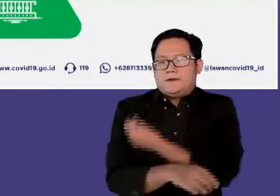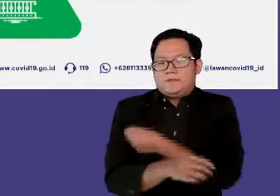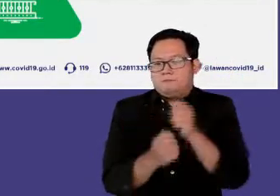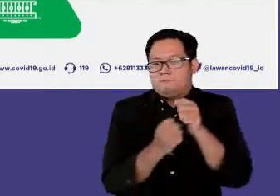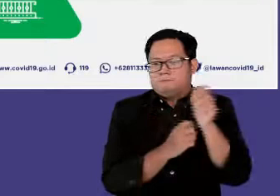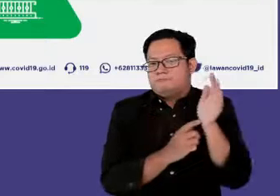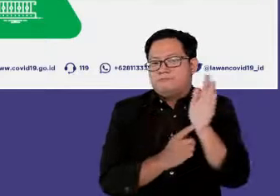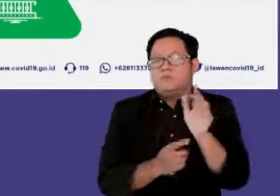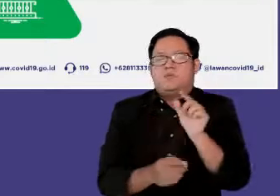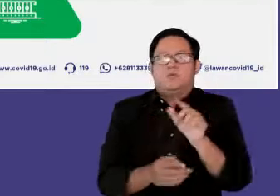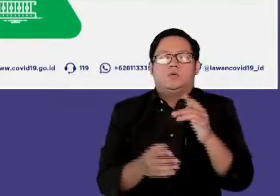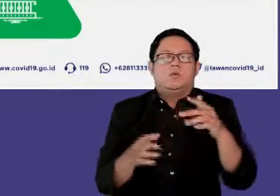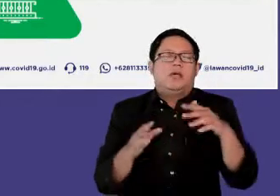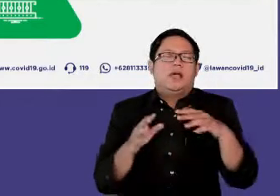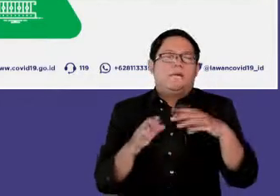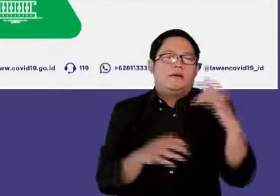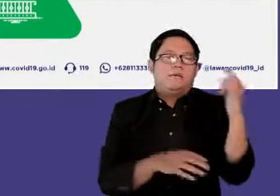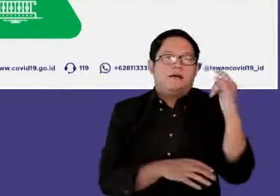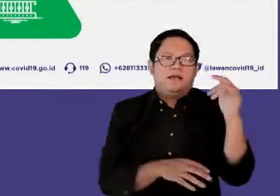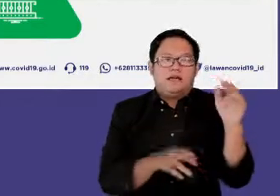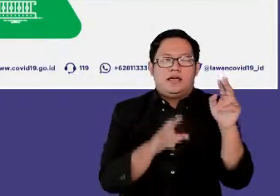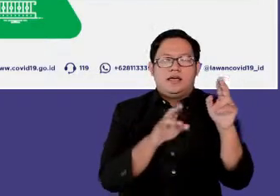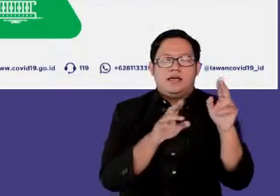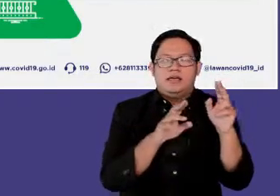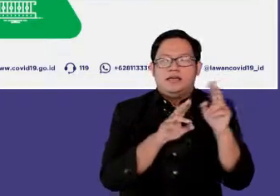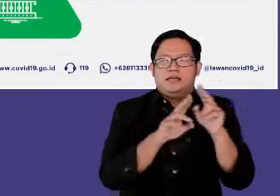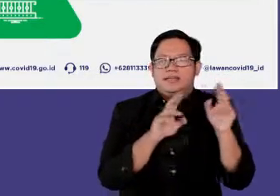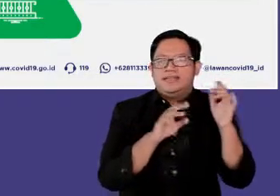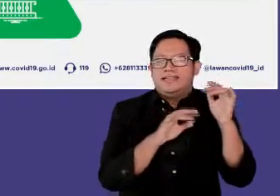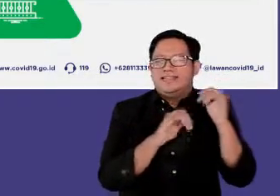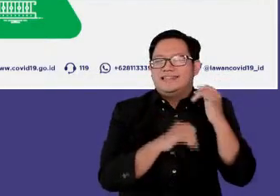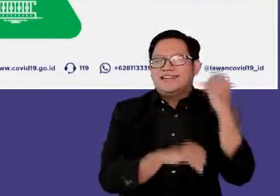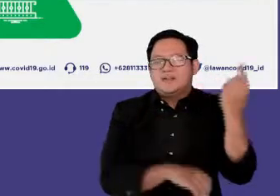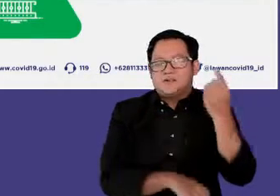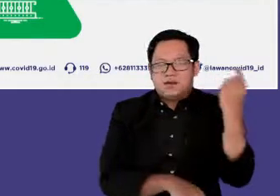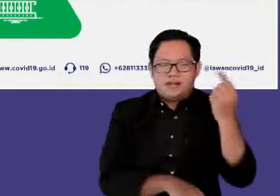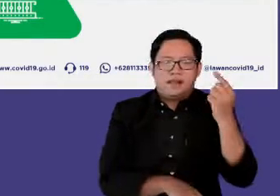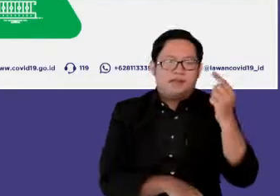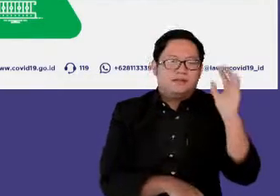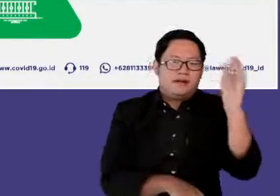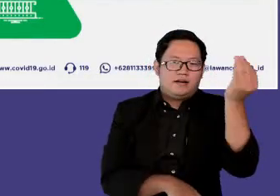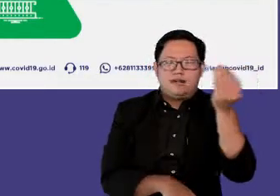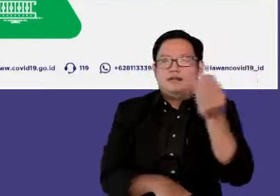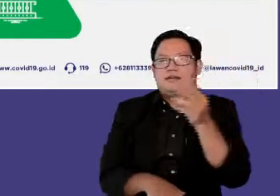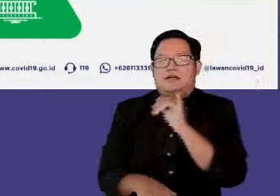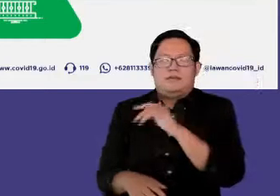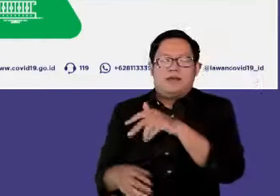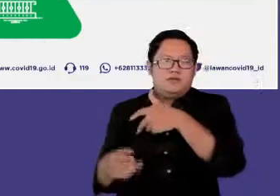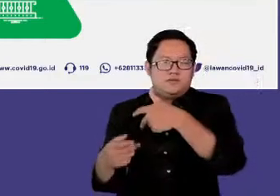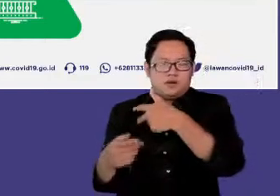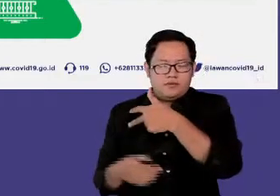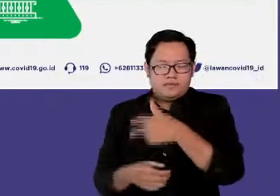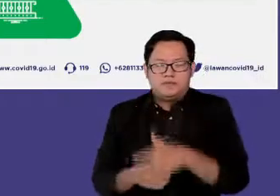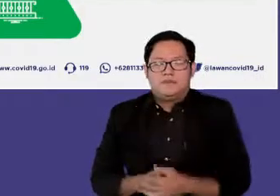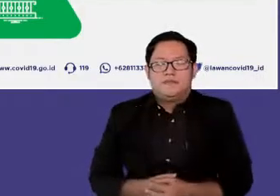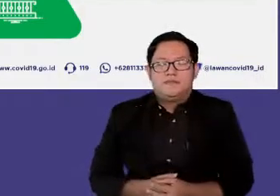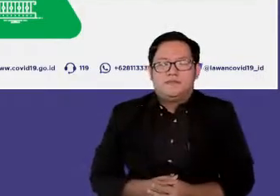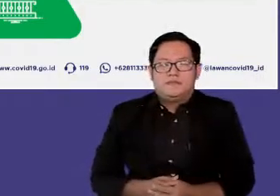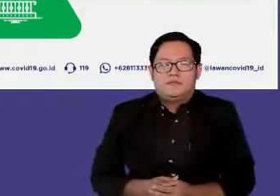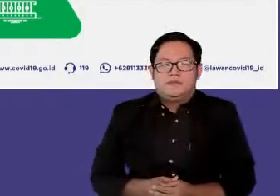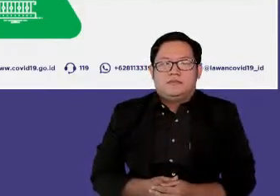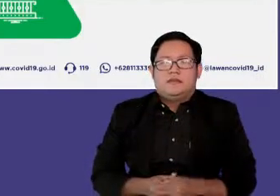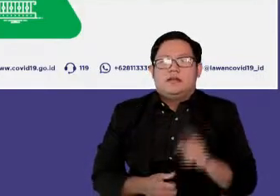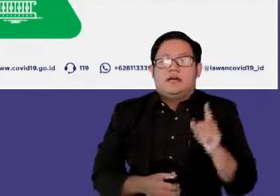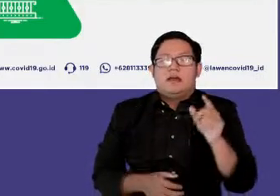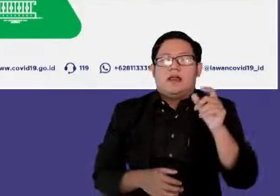and Samratulangi Airport in North Sulawesi, and sea entry points only via Batam